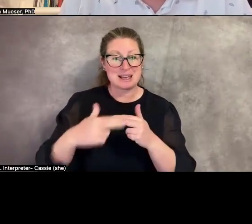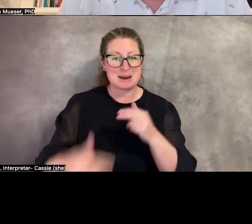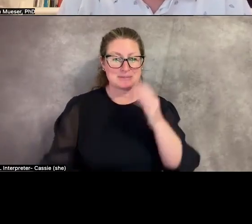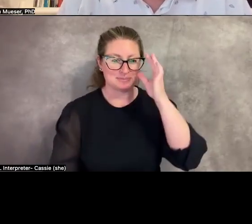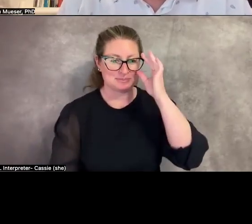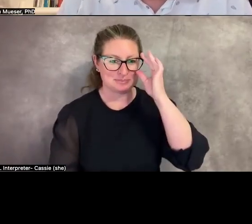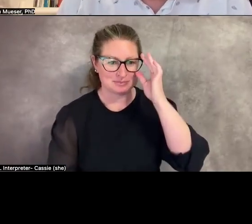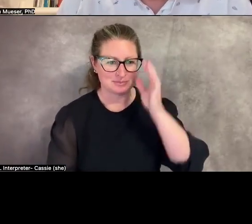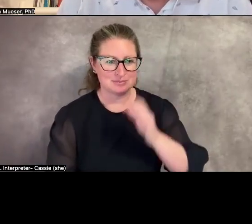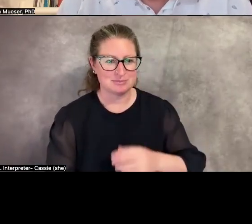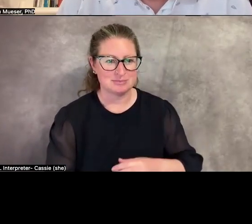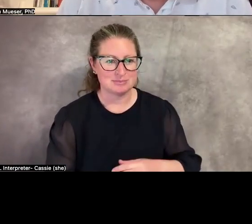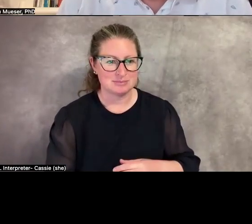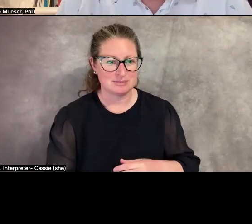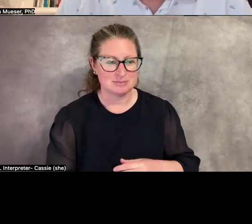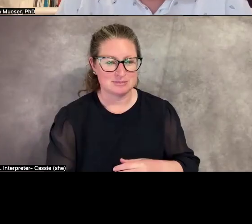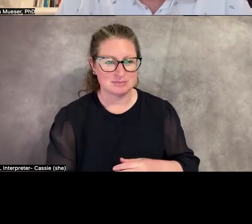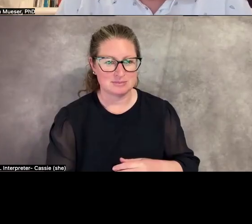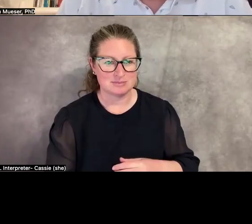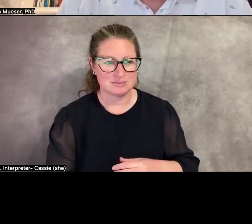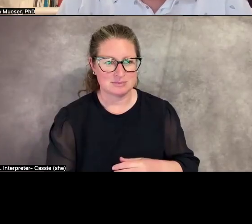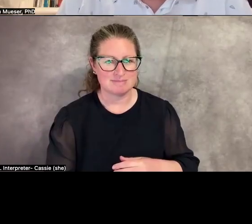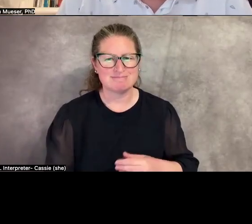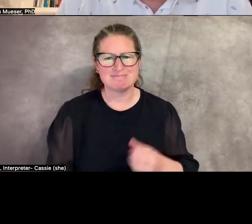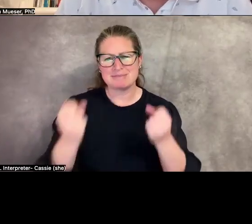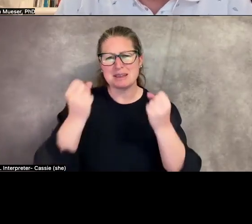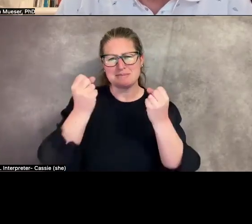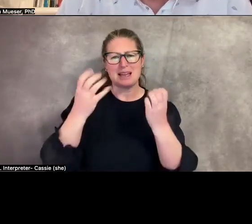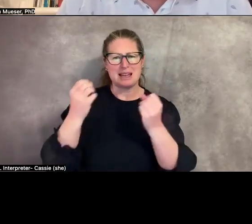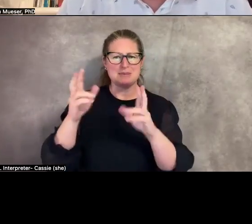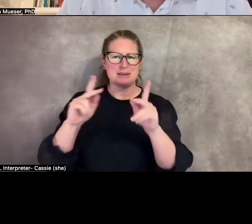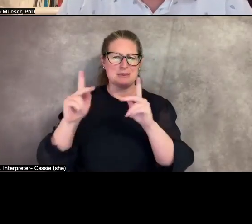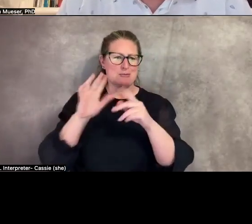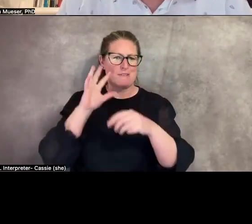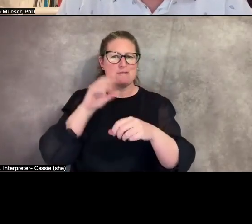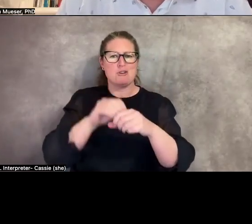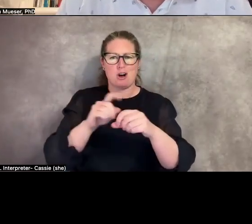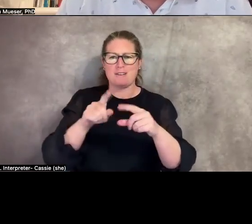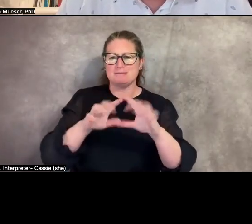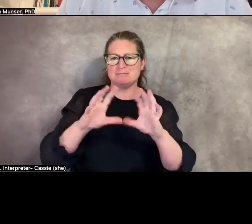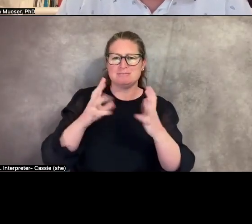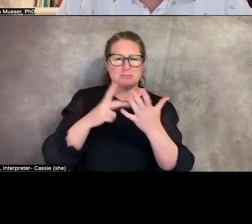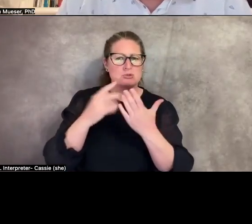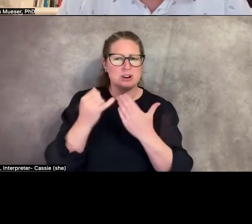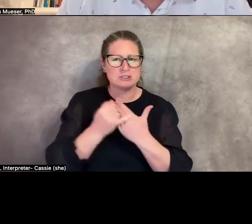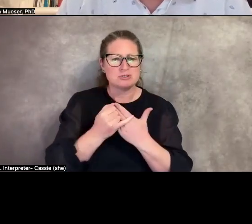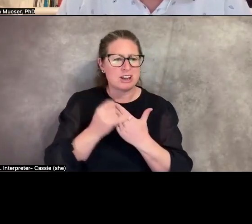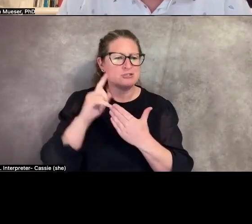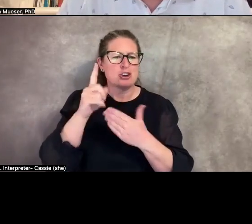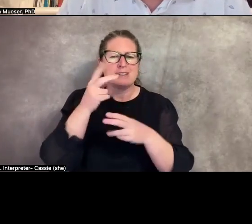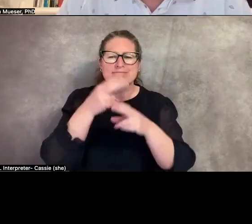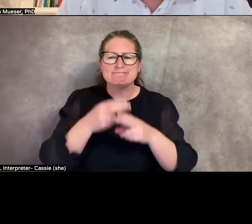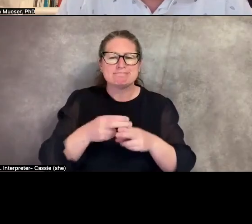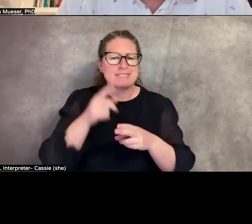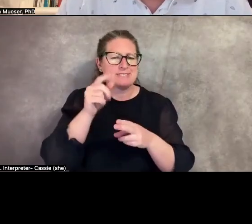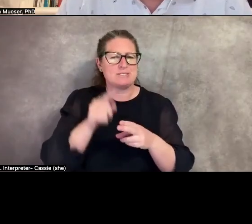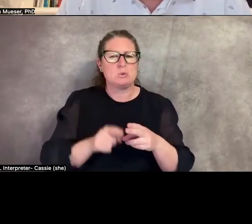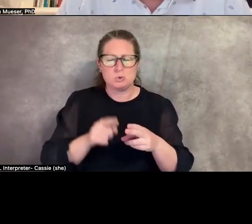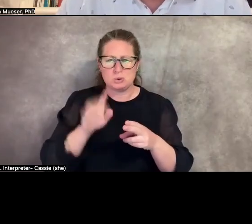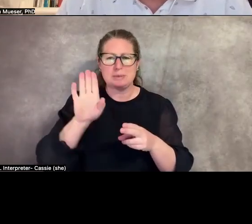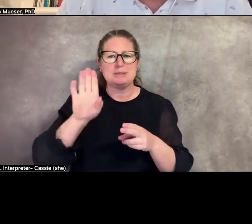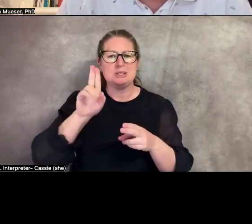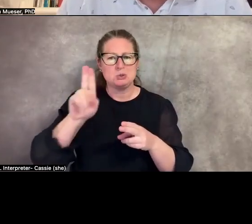There are many people involved in this overall project. These are just the people at the Boston University Center for